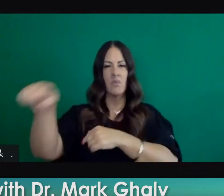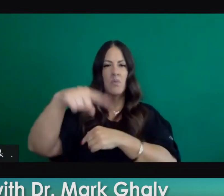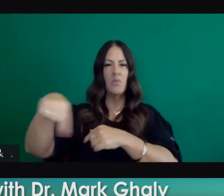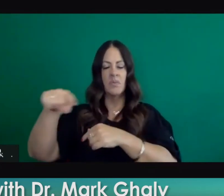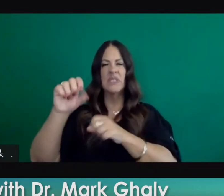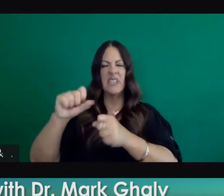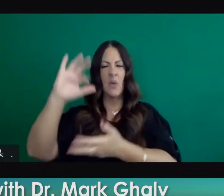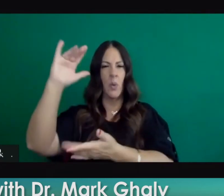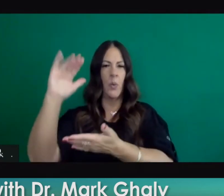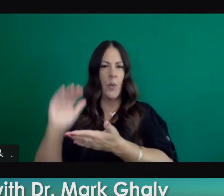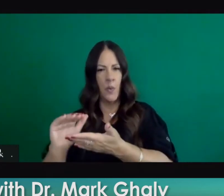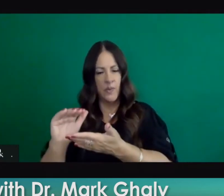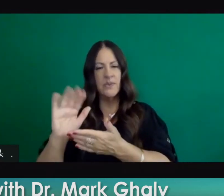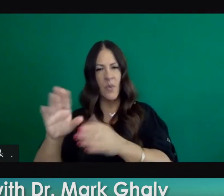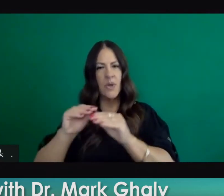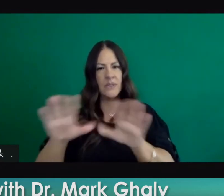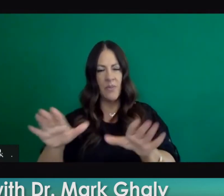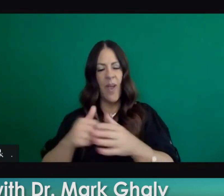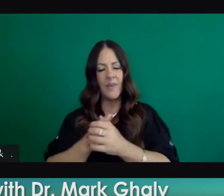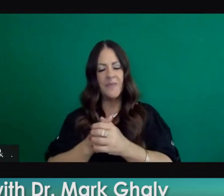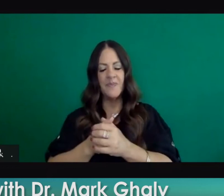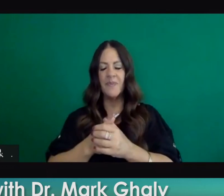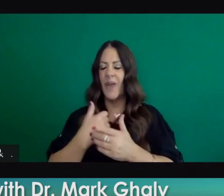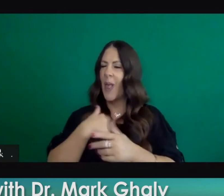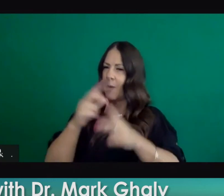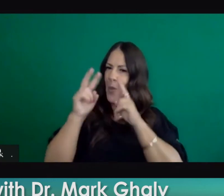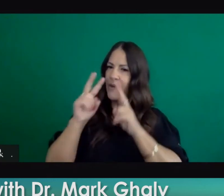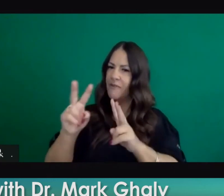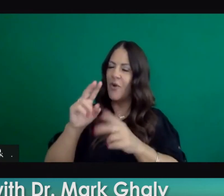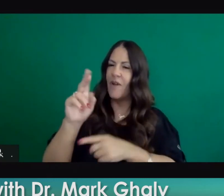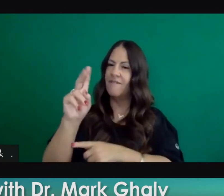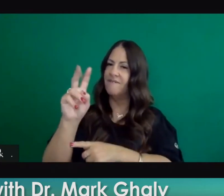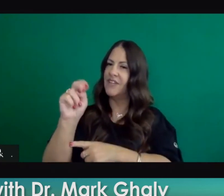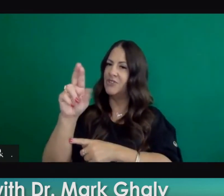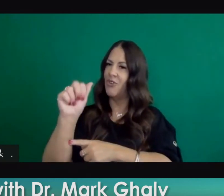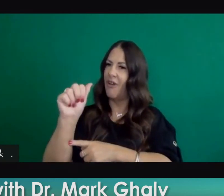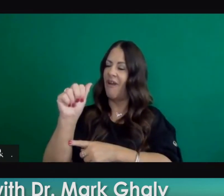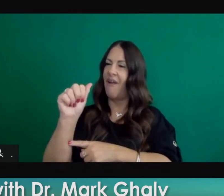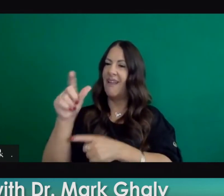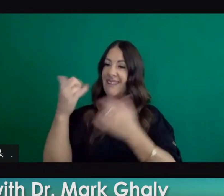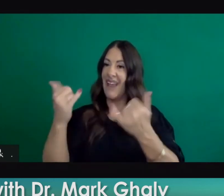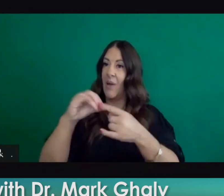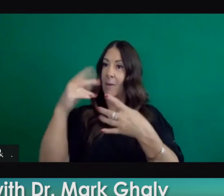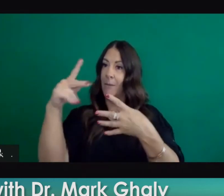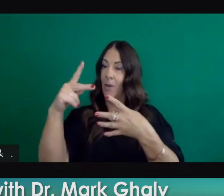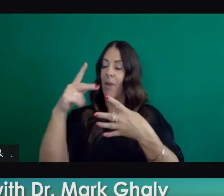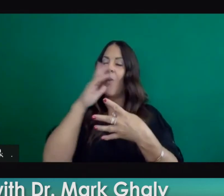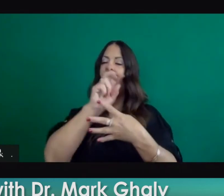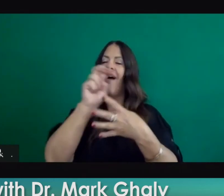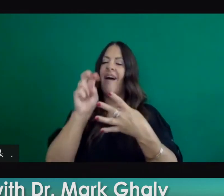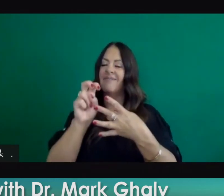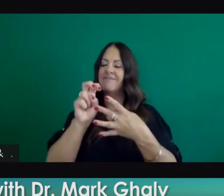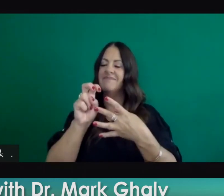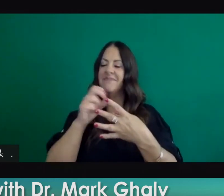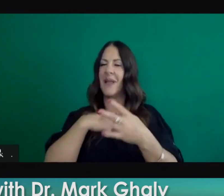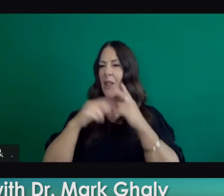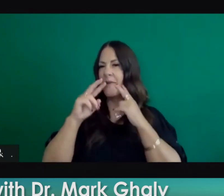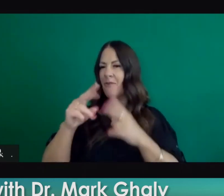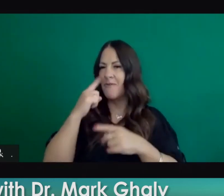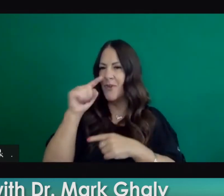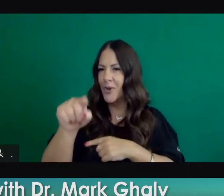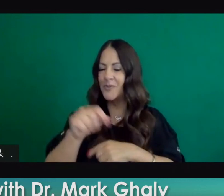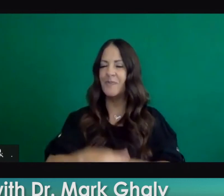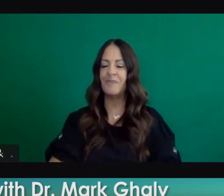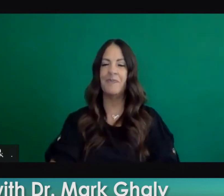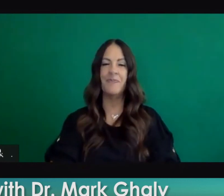look forward to seeing that county move from purple to red in the near future. Final question, Samantha